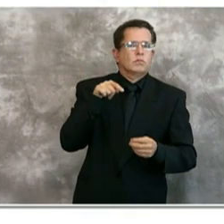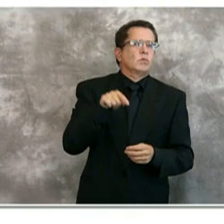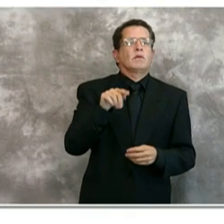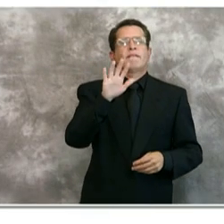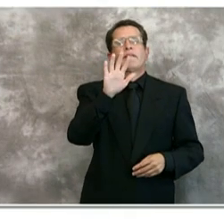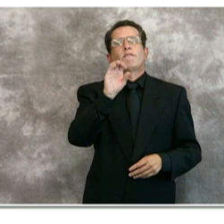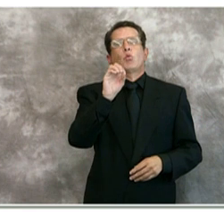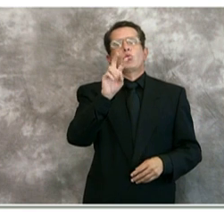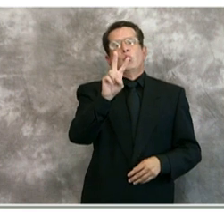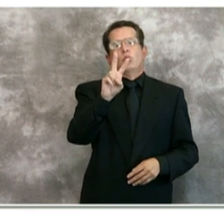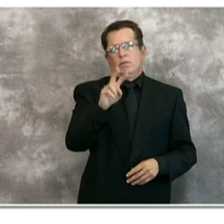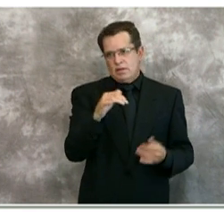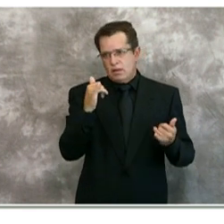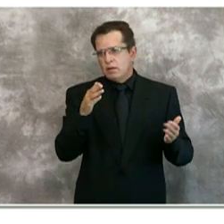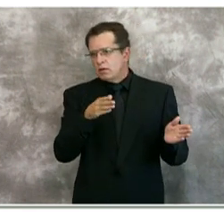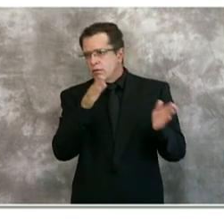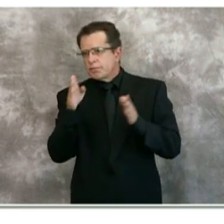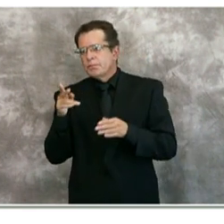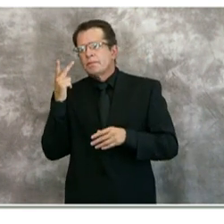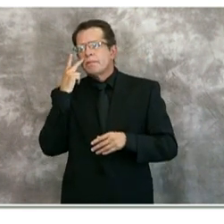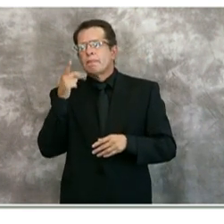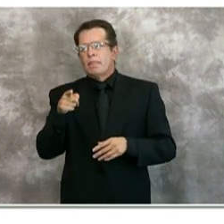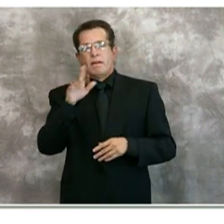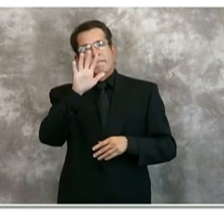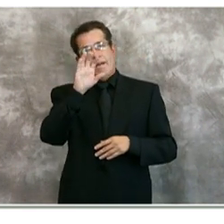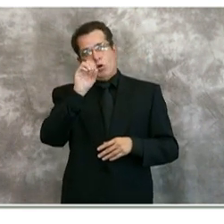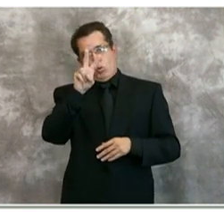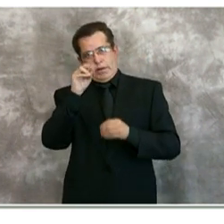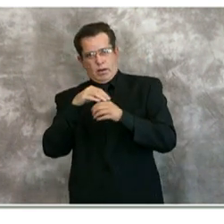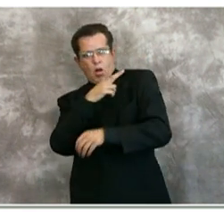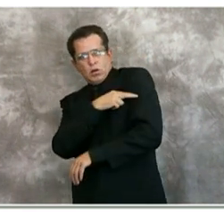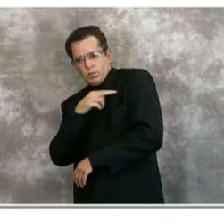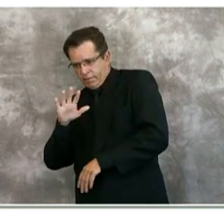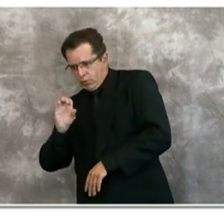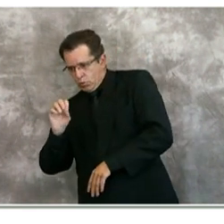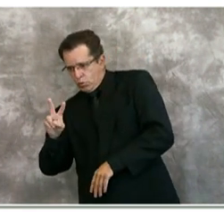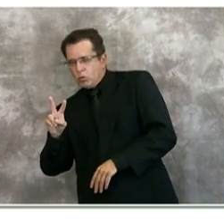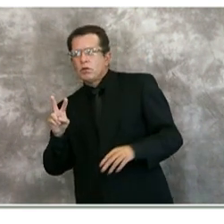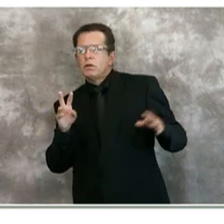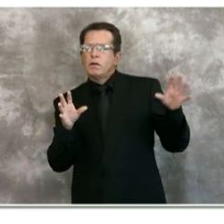that 502 fits in with the non-COVID related to bring us to a total of